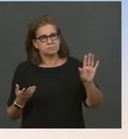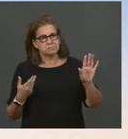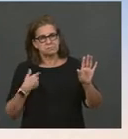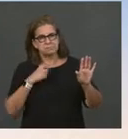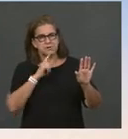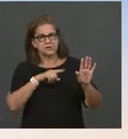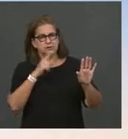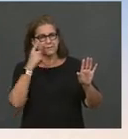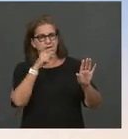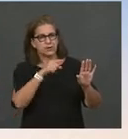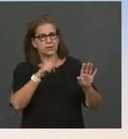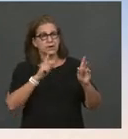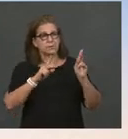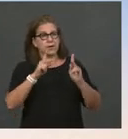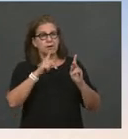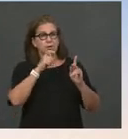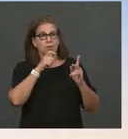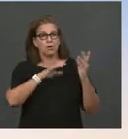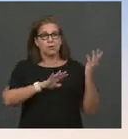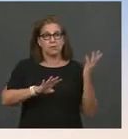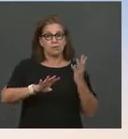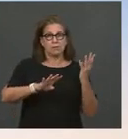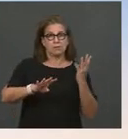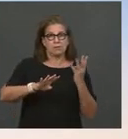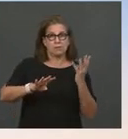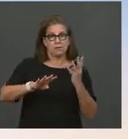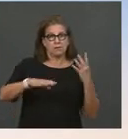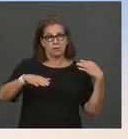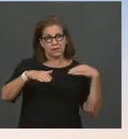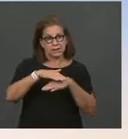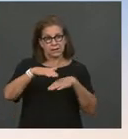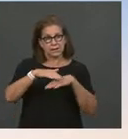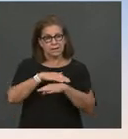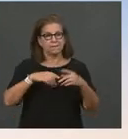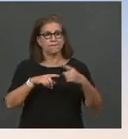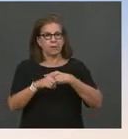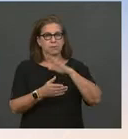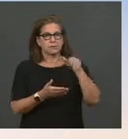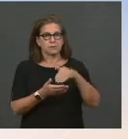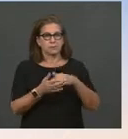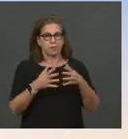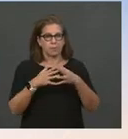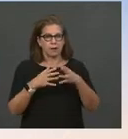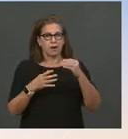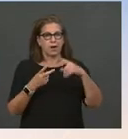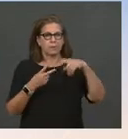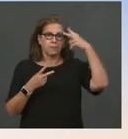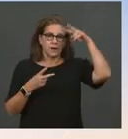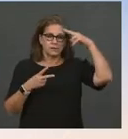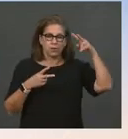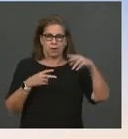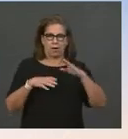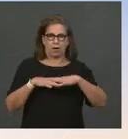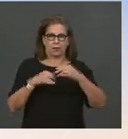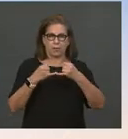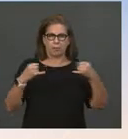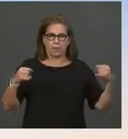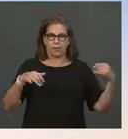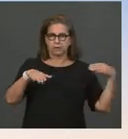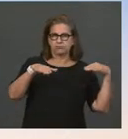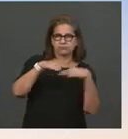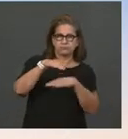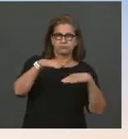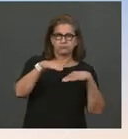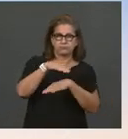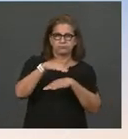from Central America and Mexico to go to the border. The president has been to those countries 10 times to talk about border issues.